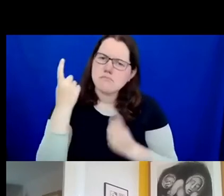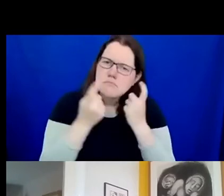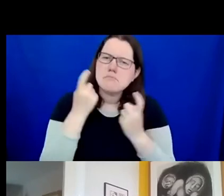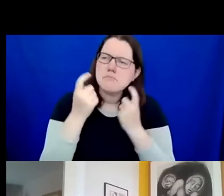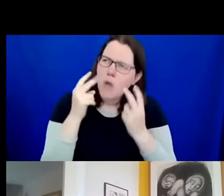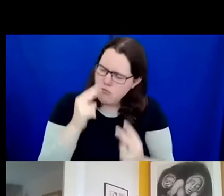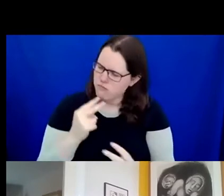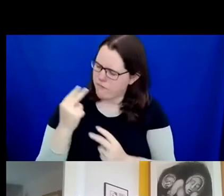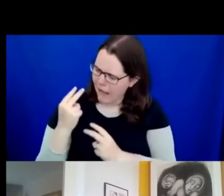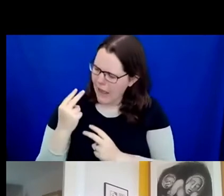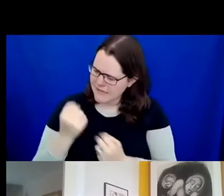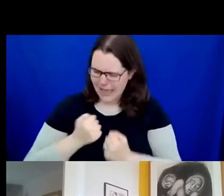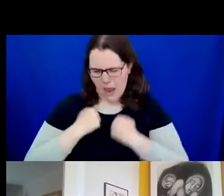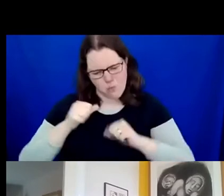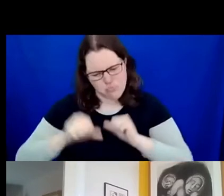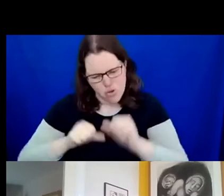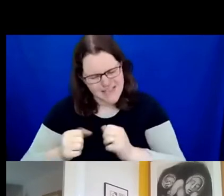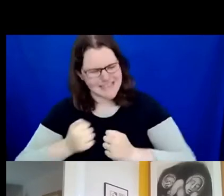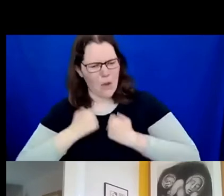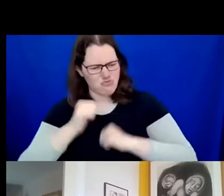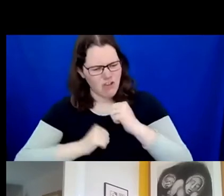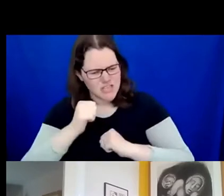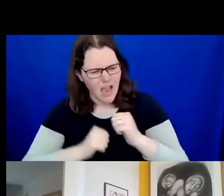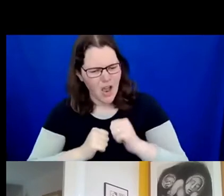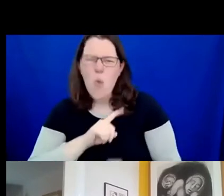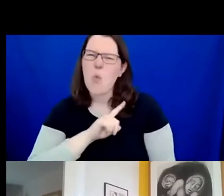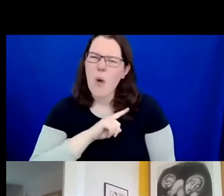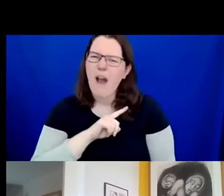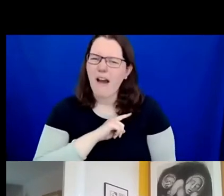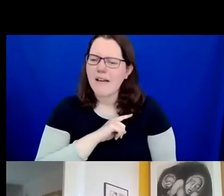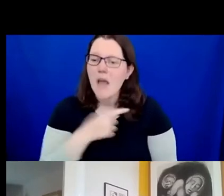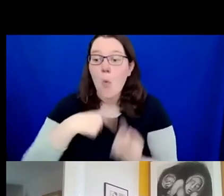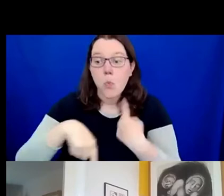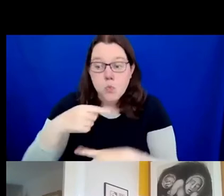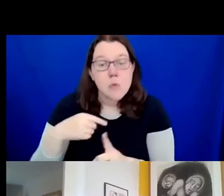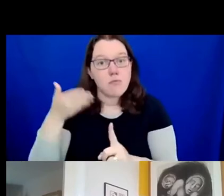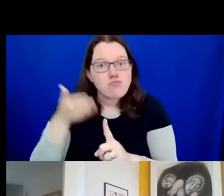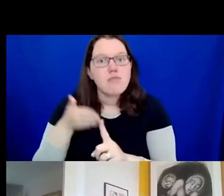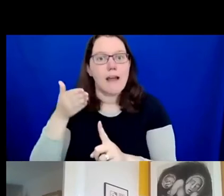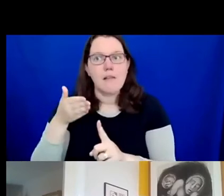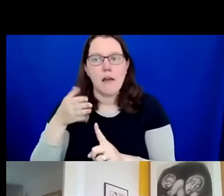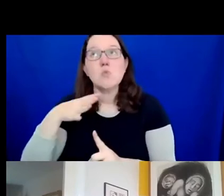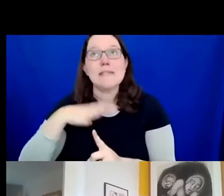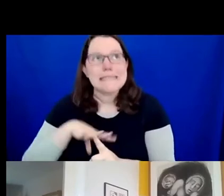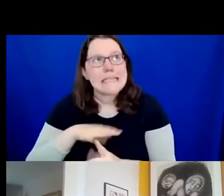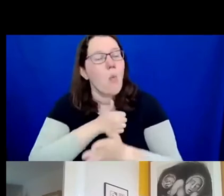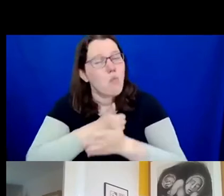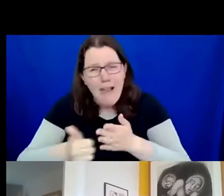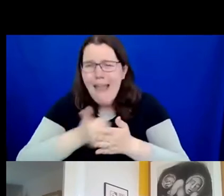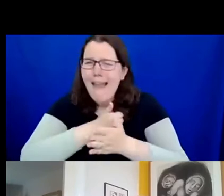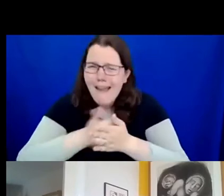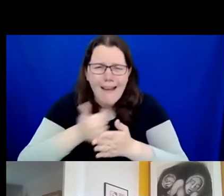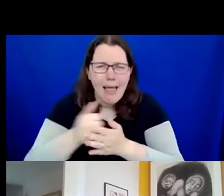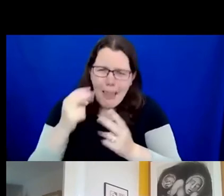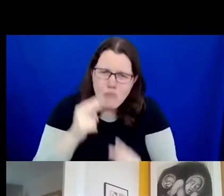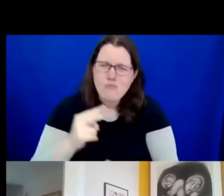processes and structures. We have also recognised that all this work needs constant reviewing and reflecting because the context